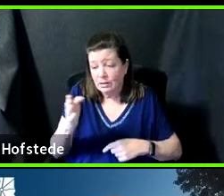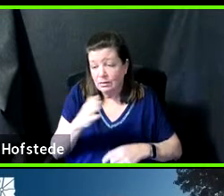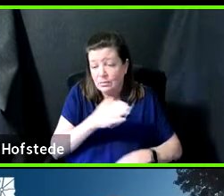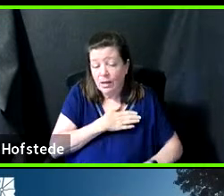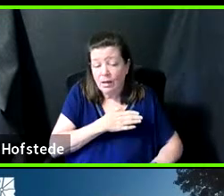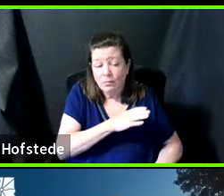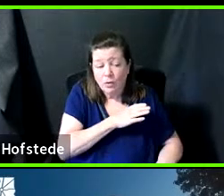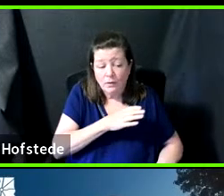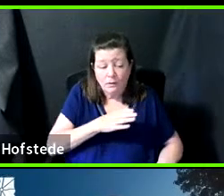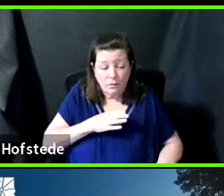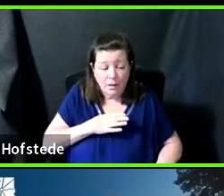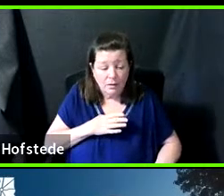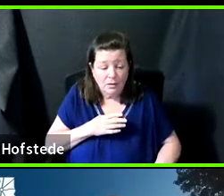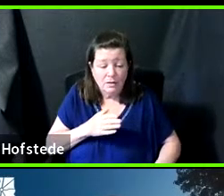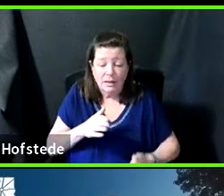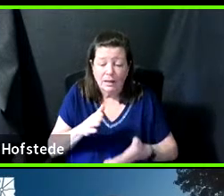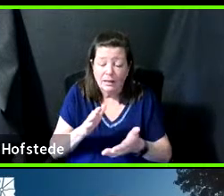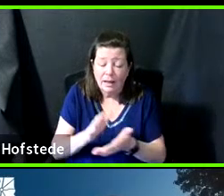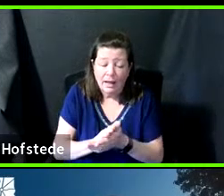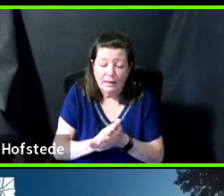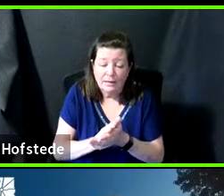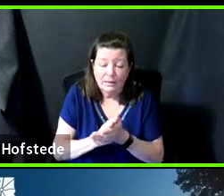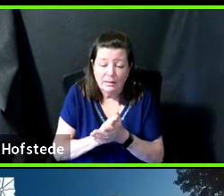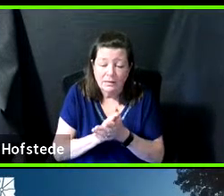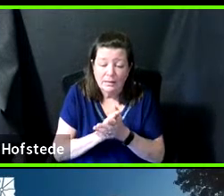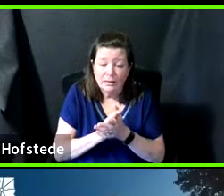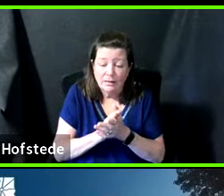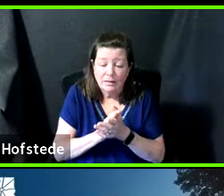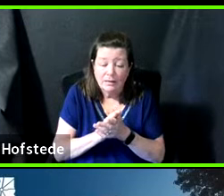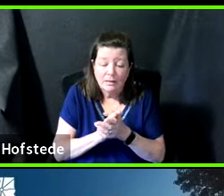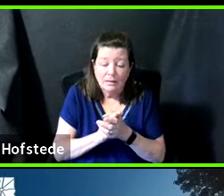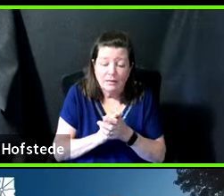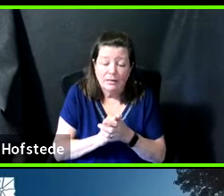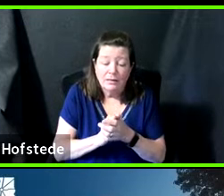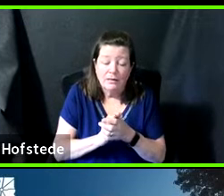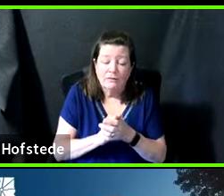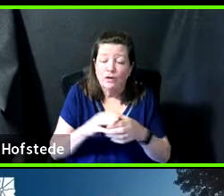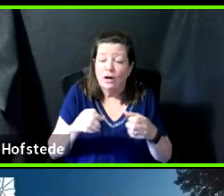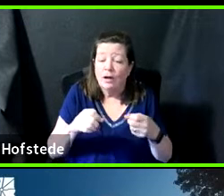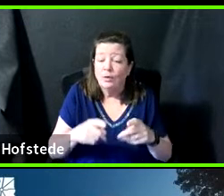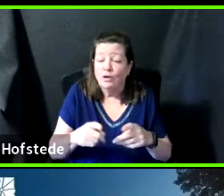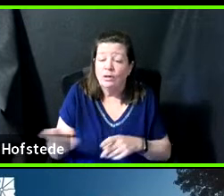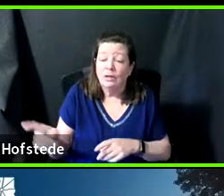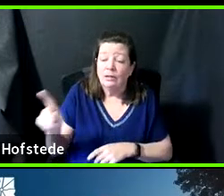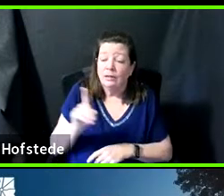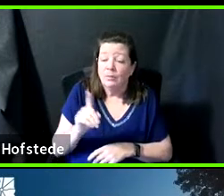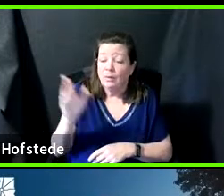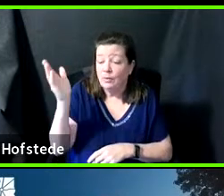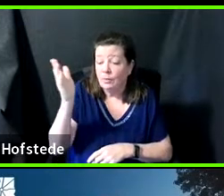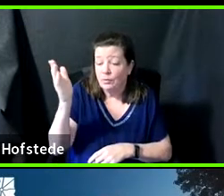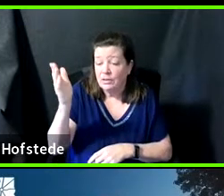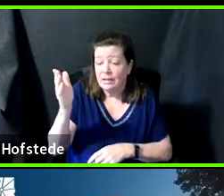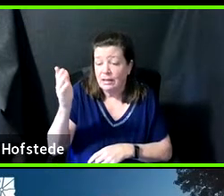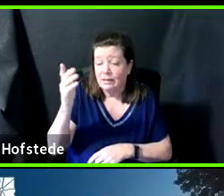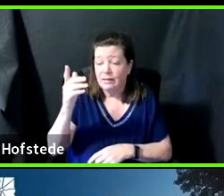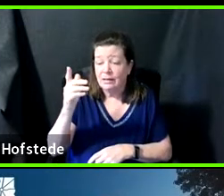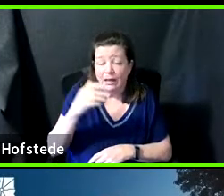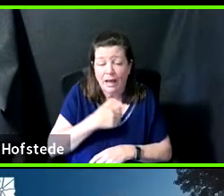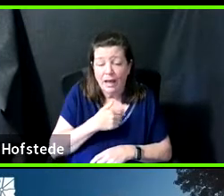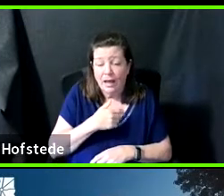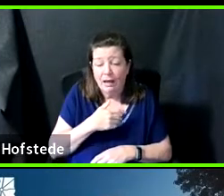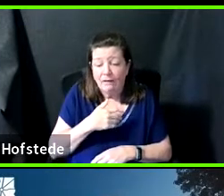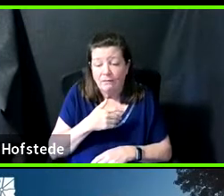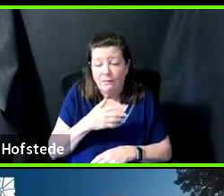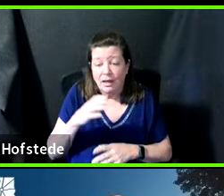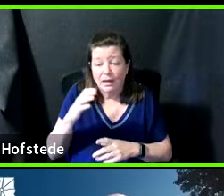asked for opportunities to get in front of some of my members. And I have my truck driving championship, which will be in